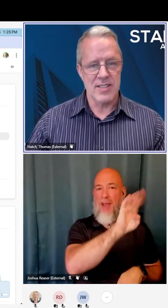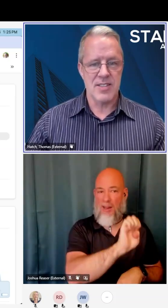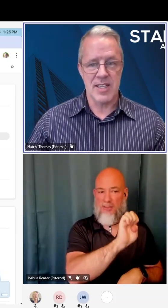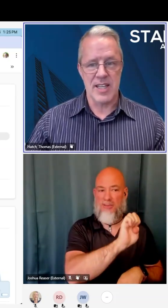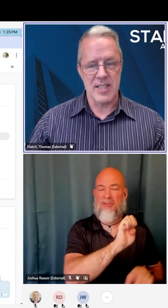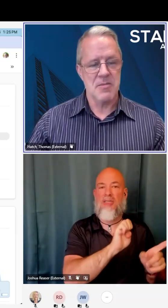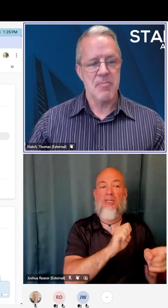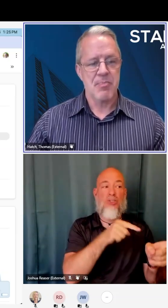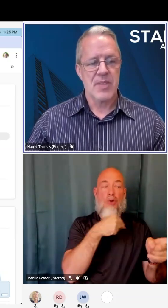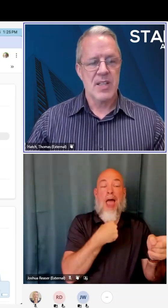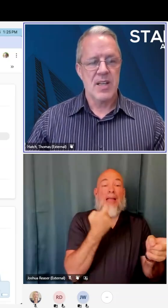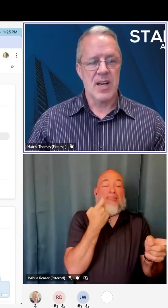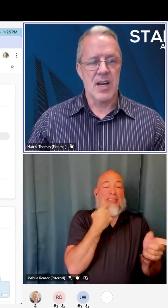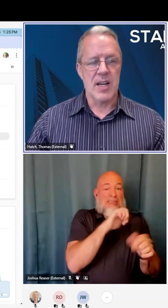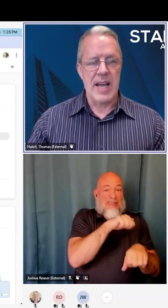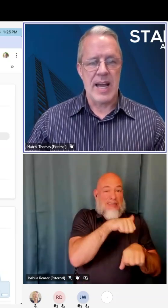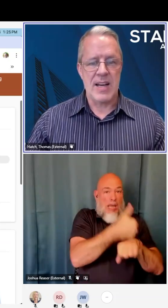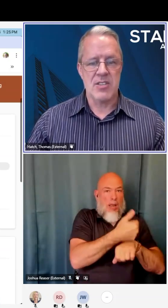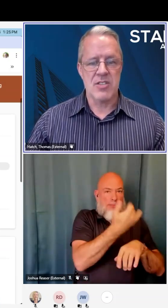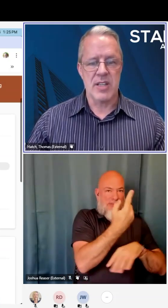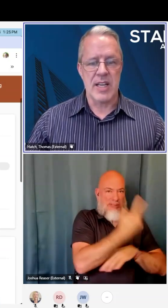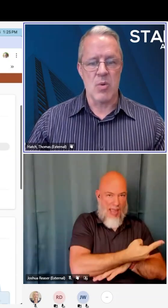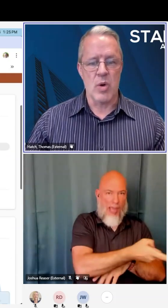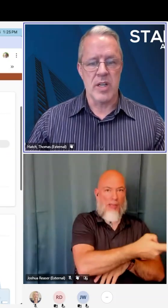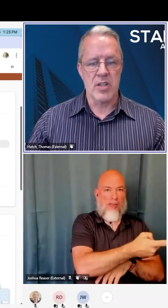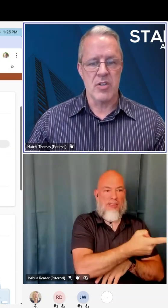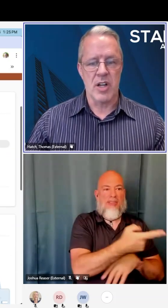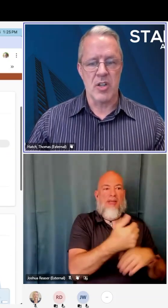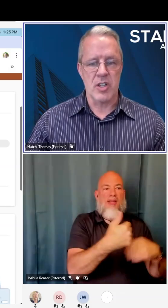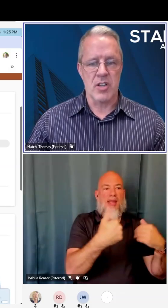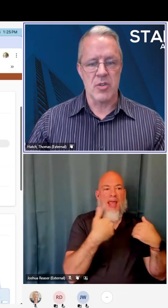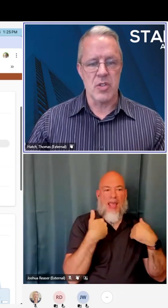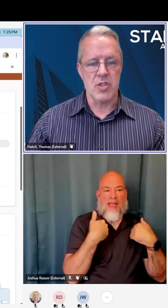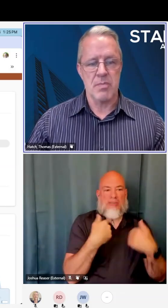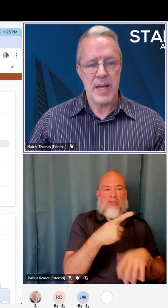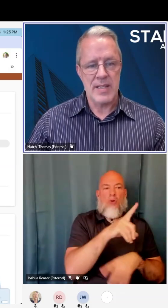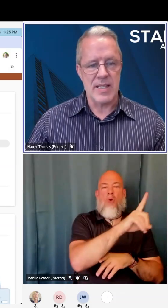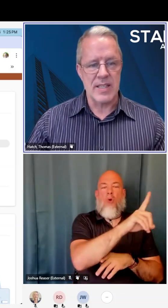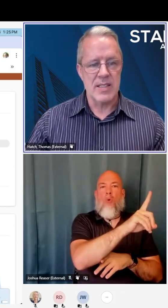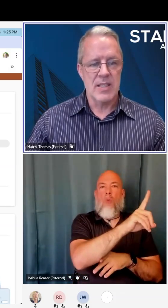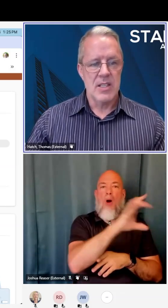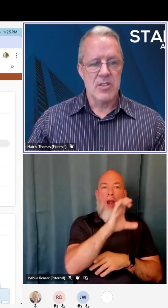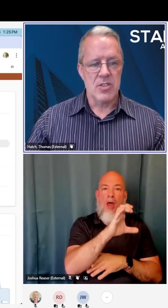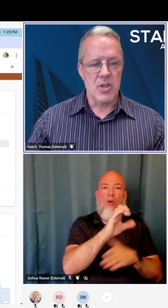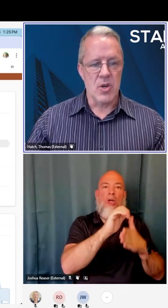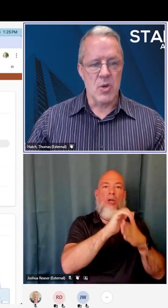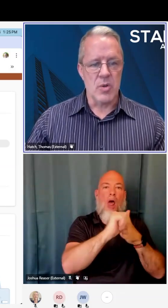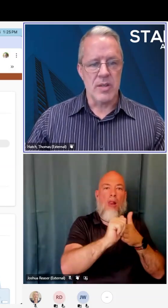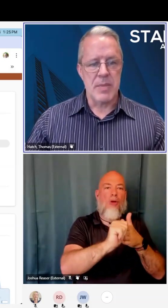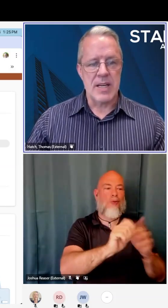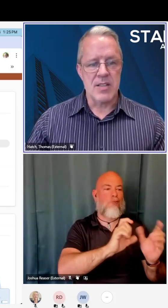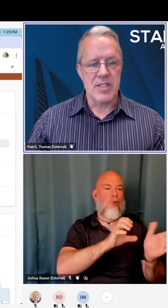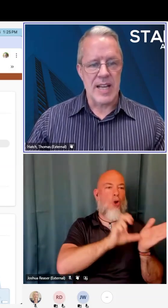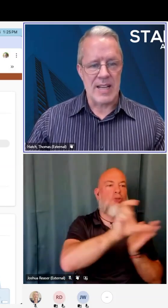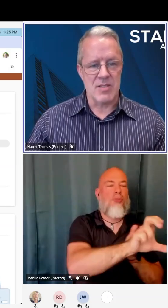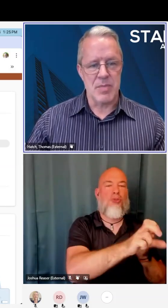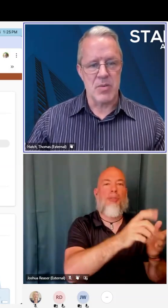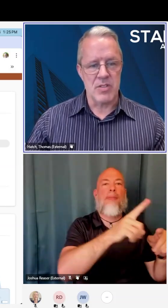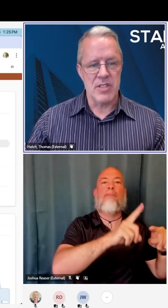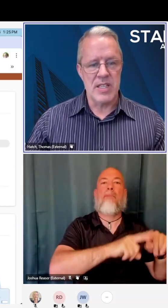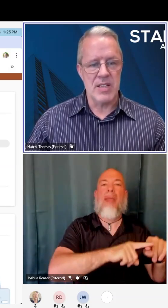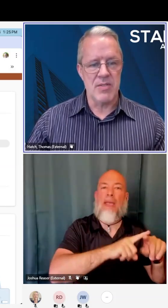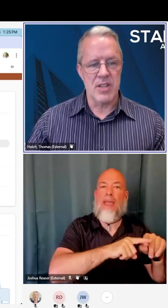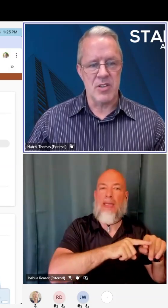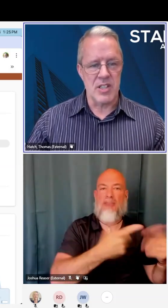just did today has a $100 contribution pending. So because it hasn't